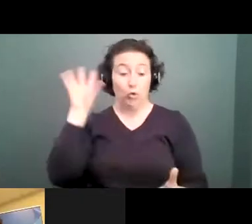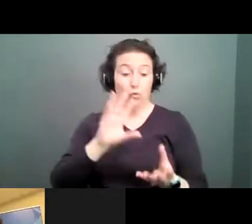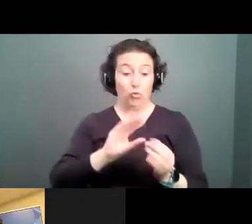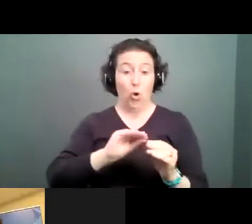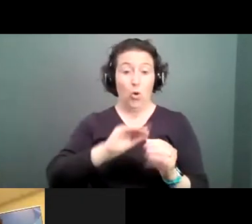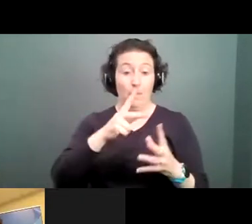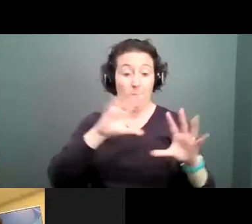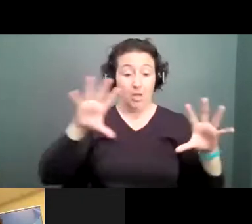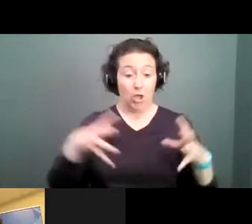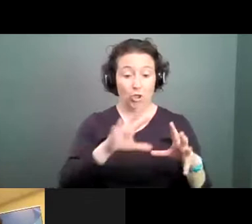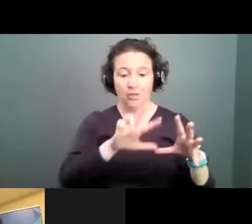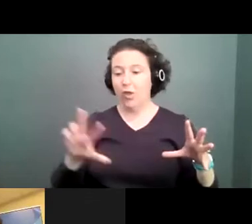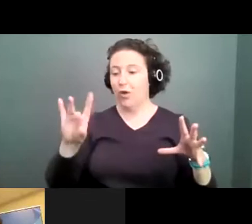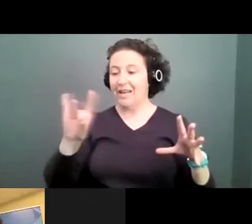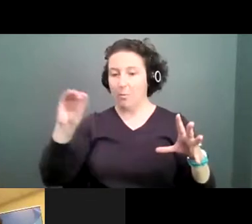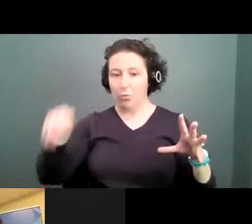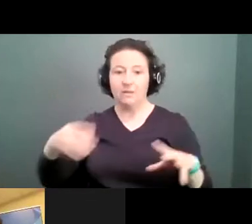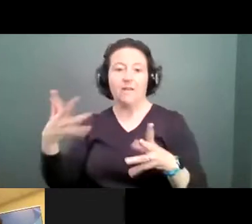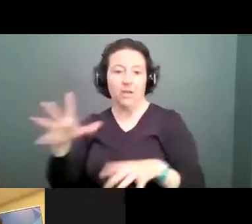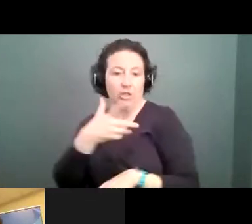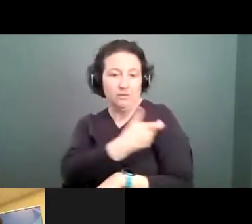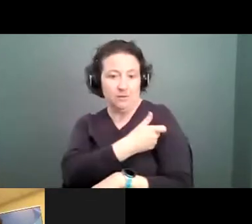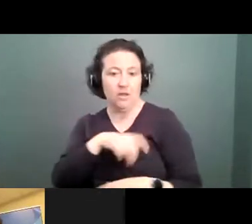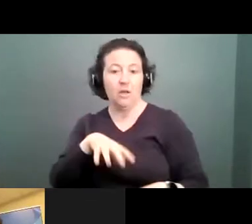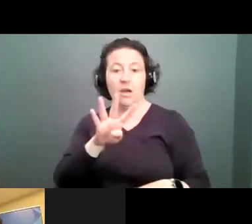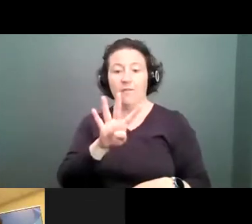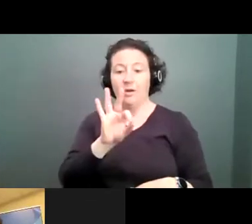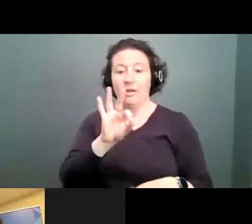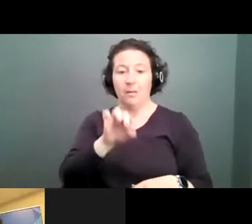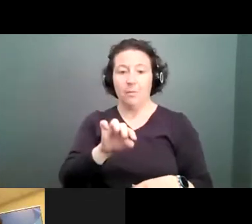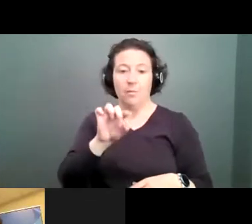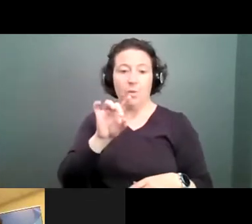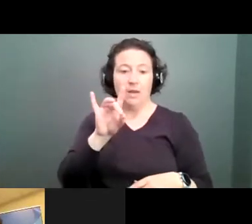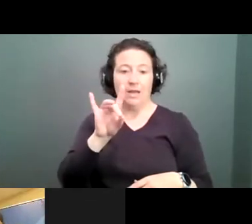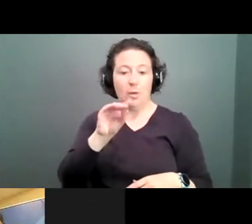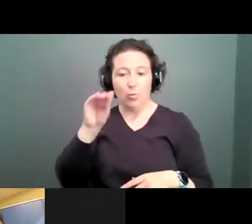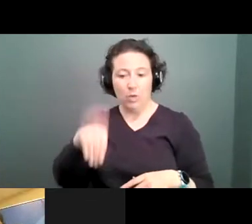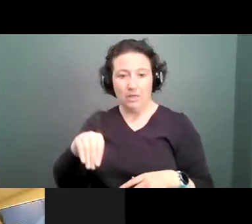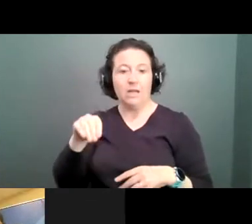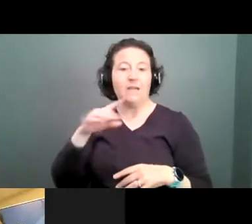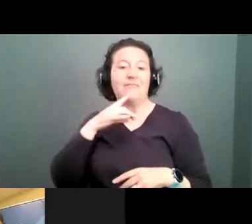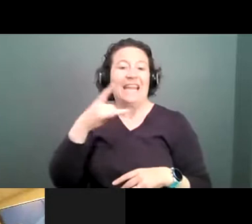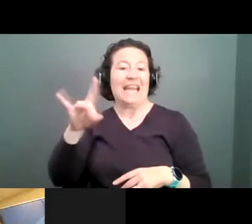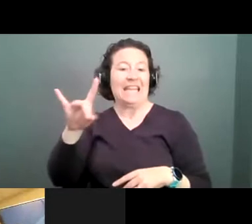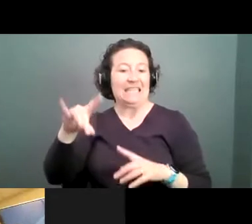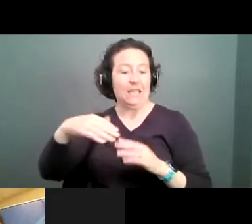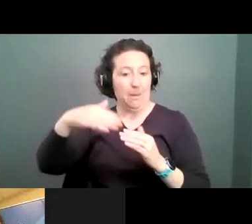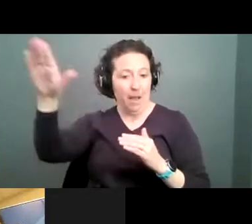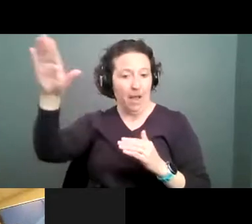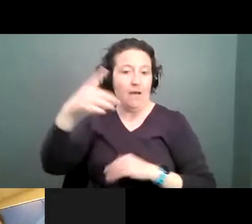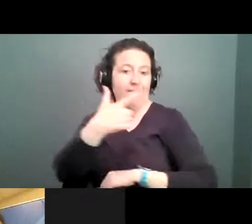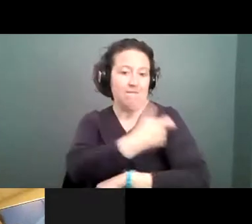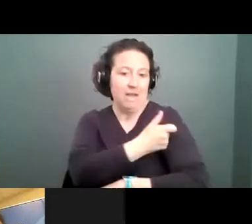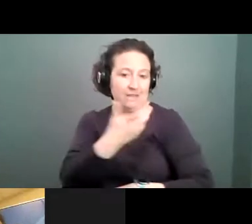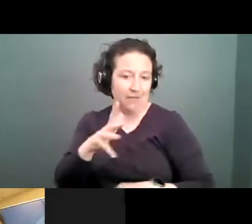currently vaccinated, and 49.4% of our 18+ population is currently vaccinated. As Janet